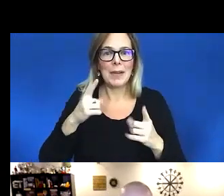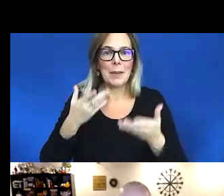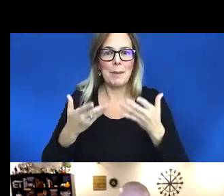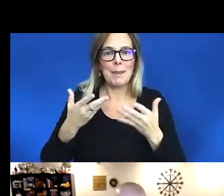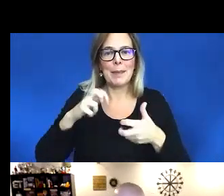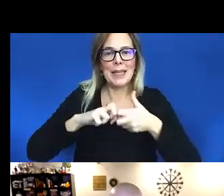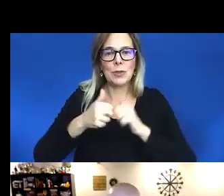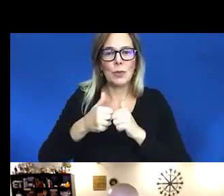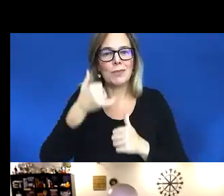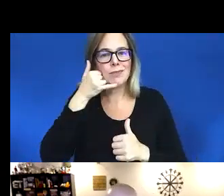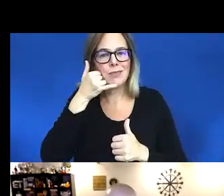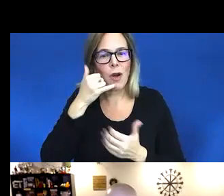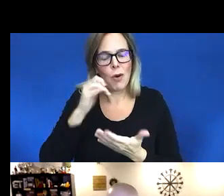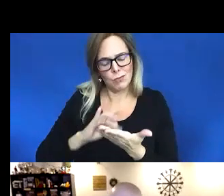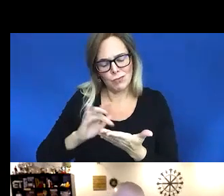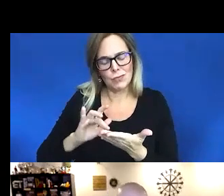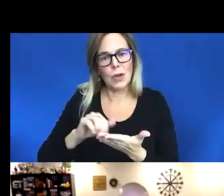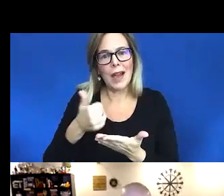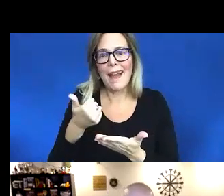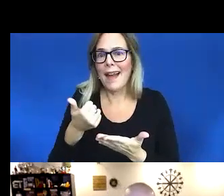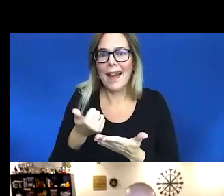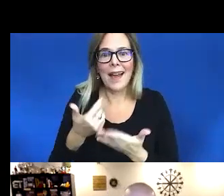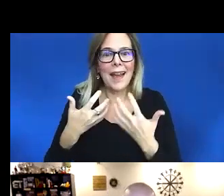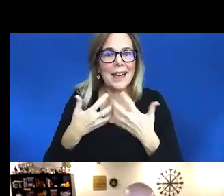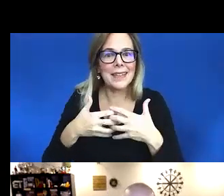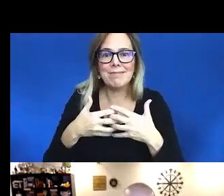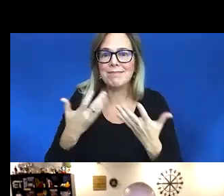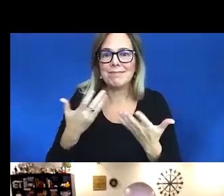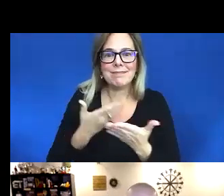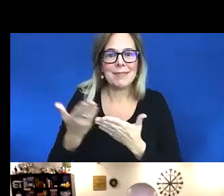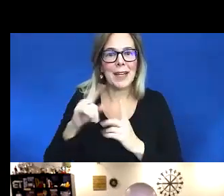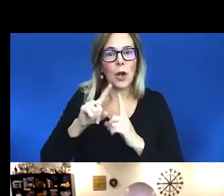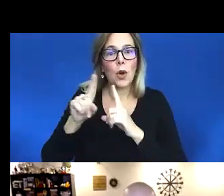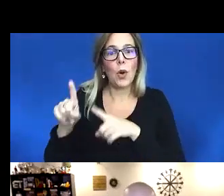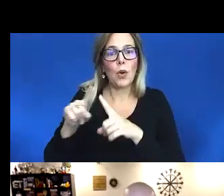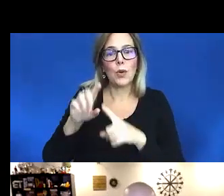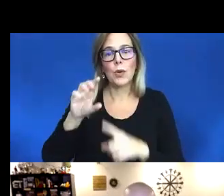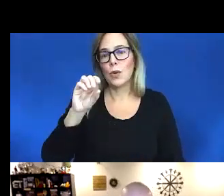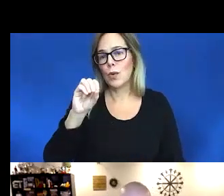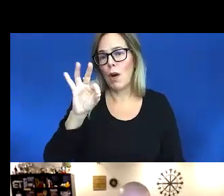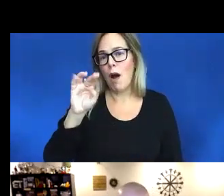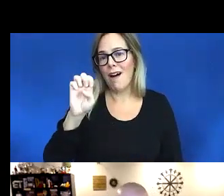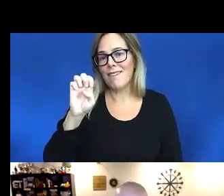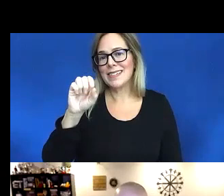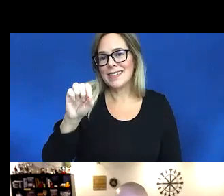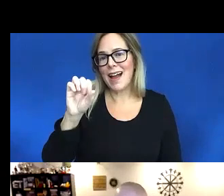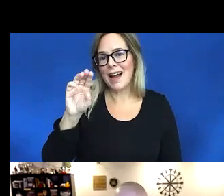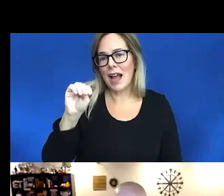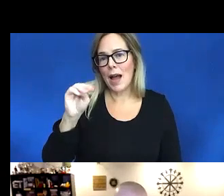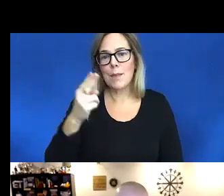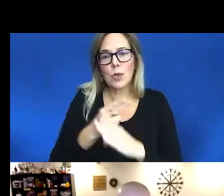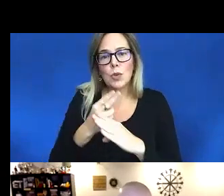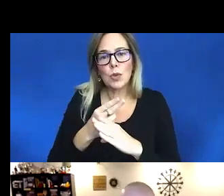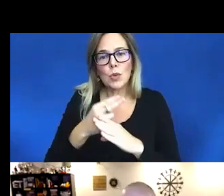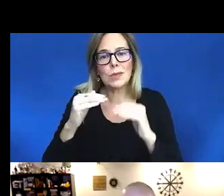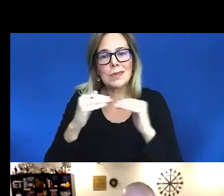device, on any device you have, you can always go to office.com and log in with your level 2 password, and all of your accounts and data will